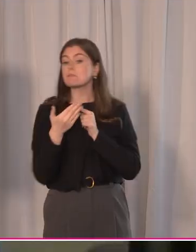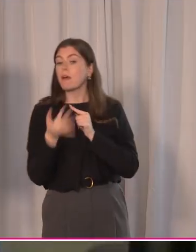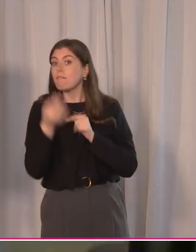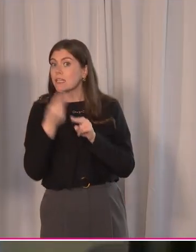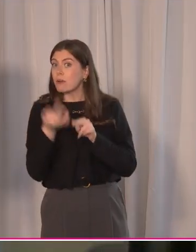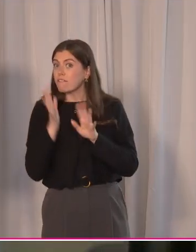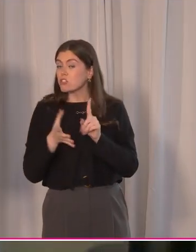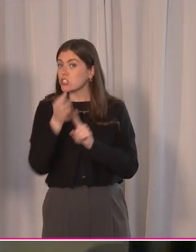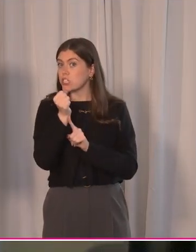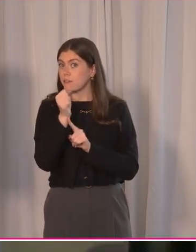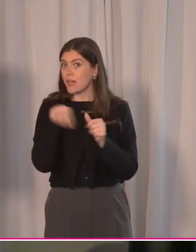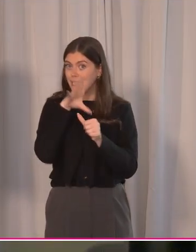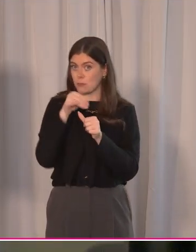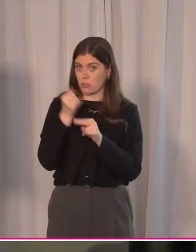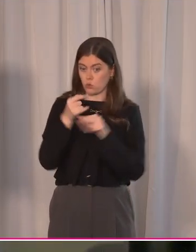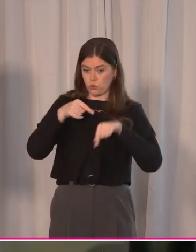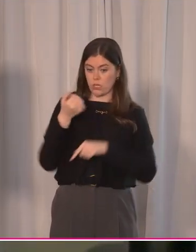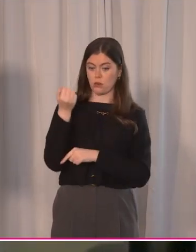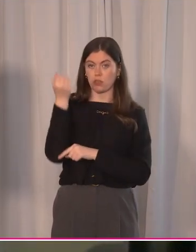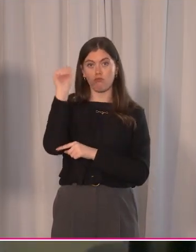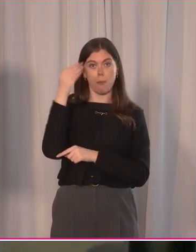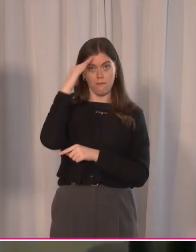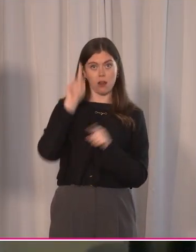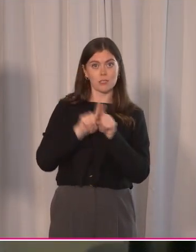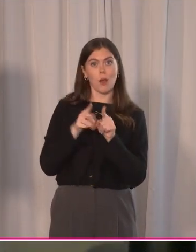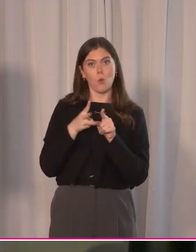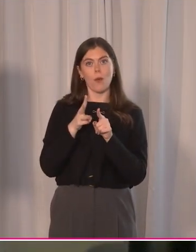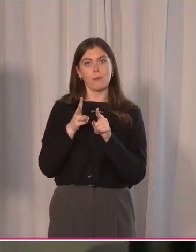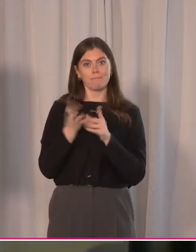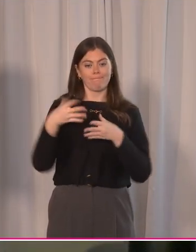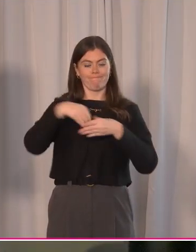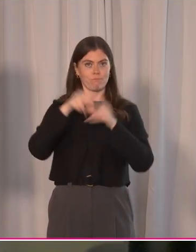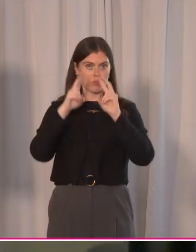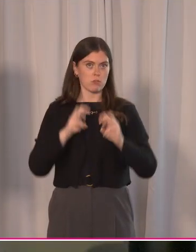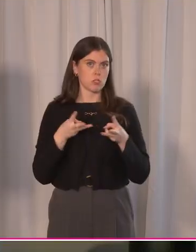special schools here in the Republic are going to be centres for that